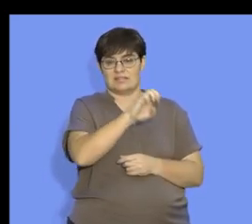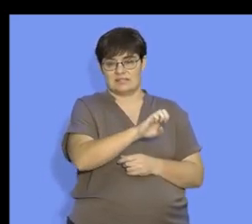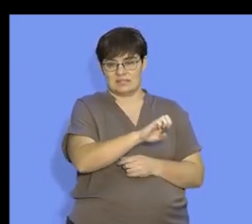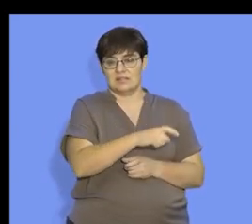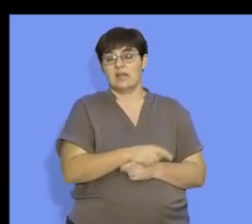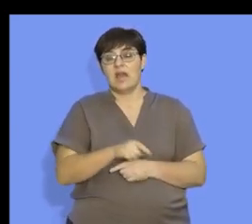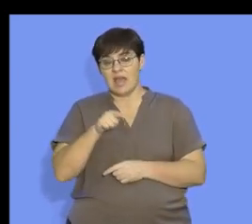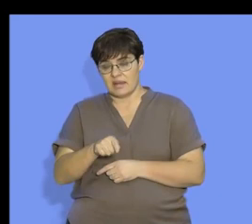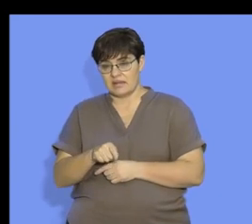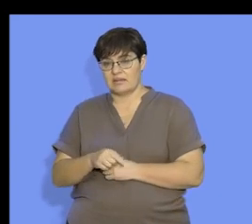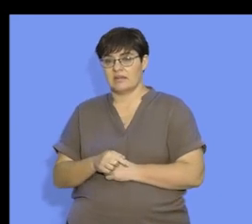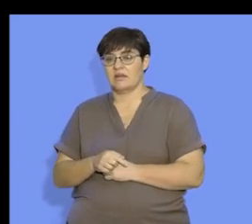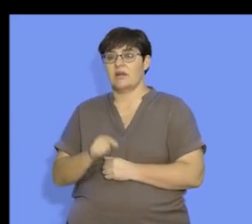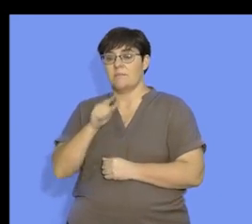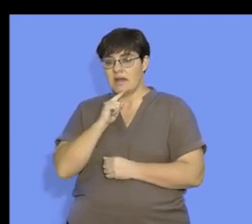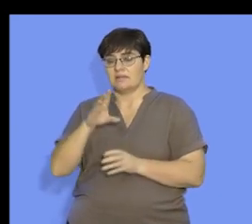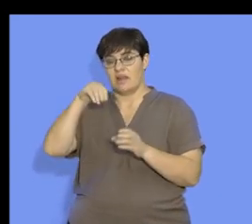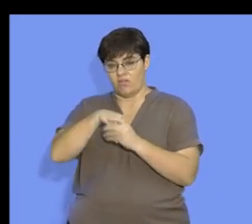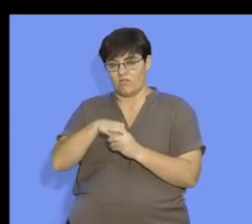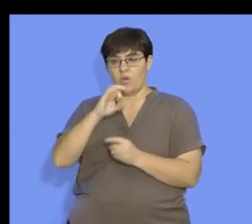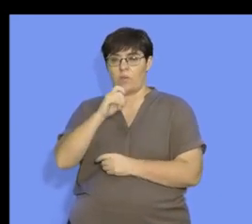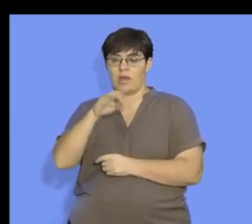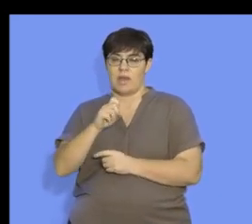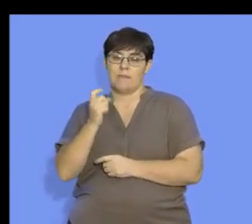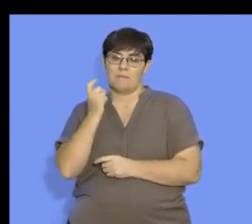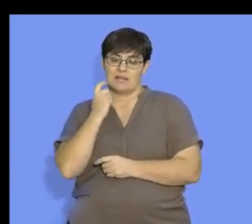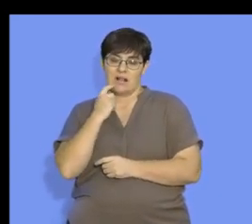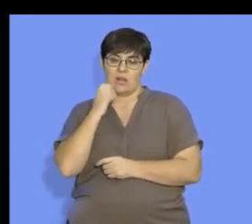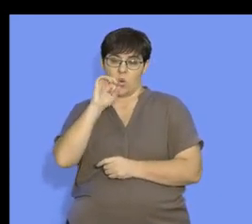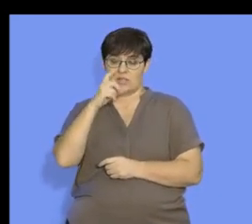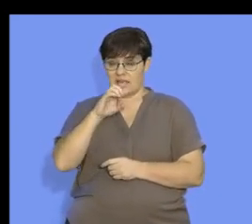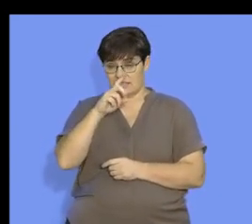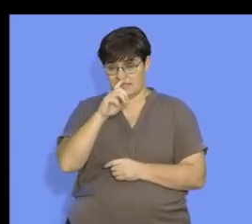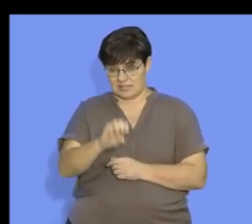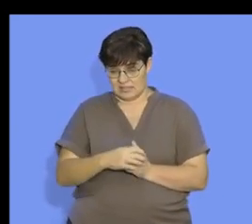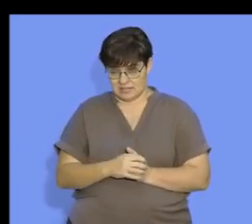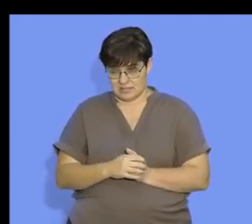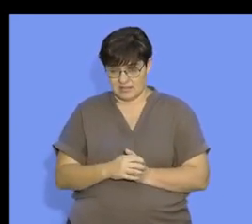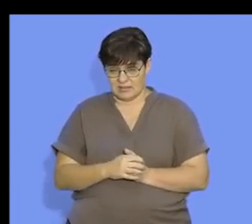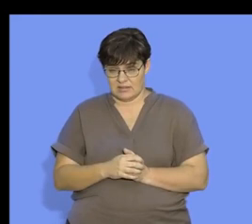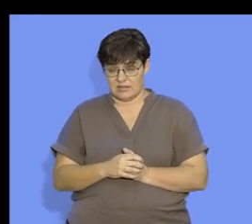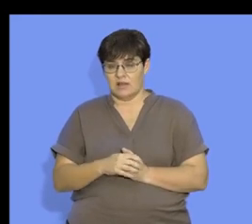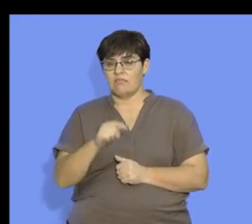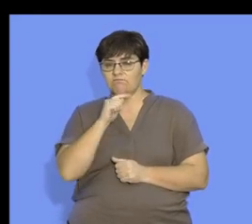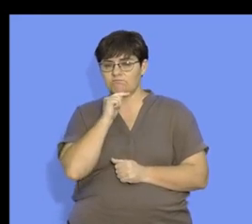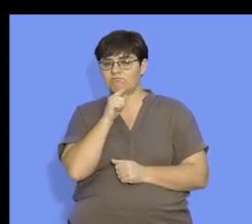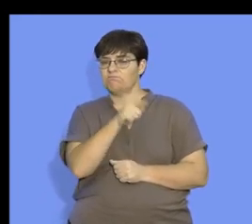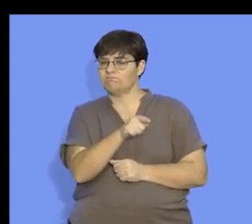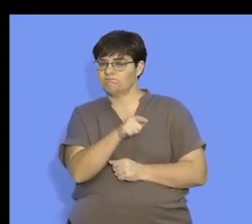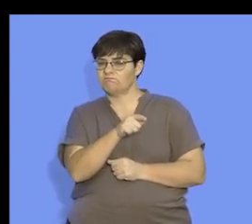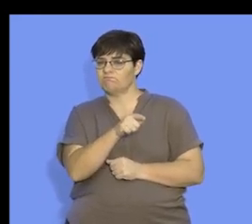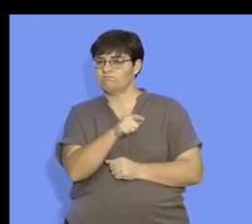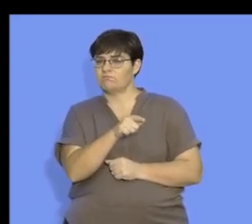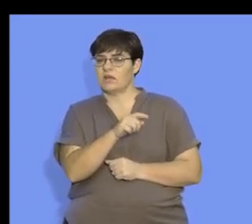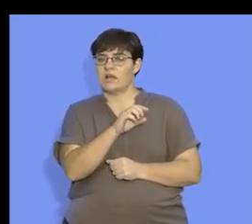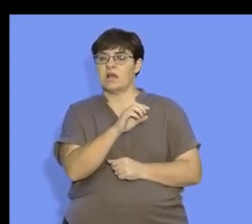right? And then the metal oxide must contain copper, okay? So if we think of an acid that contains the